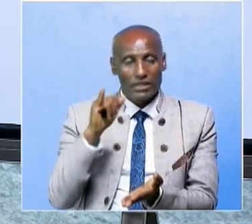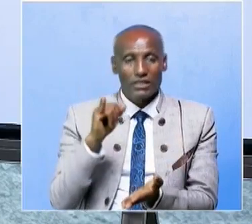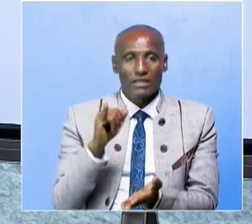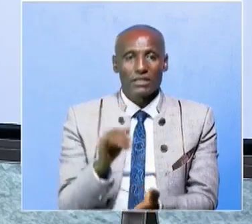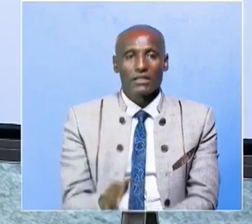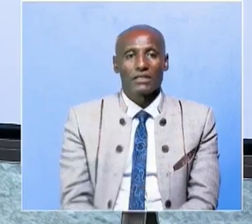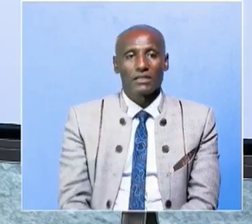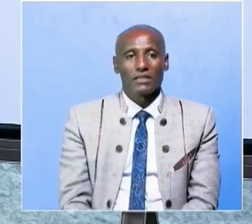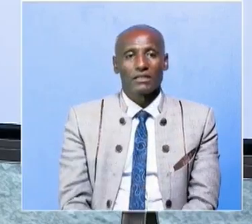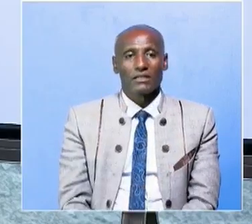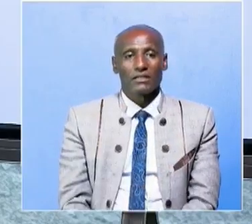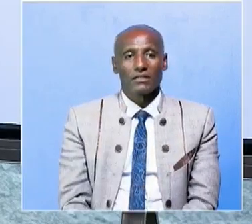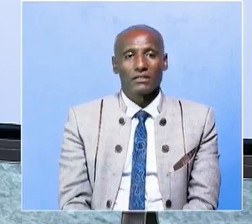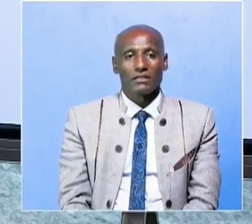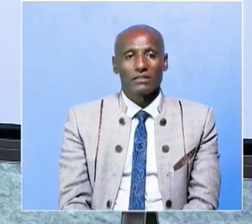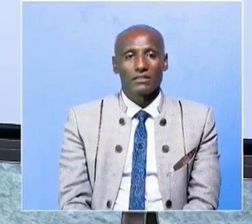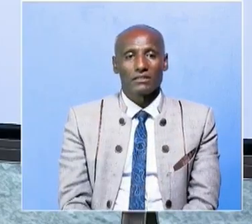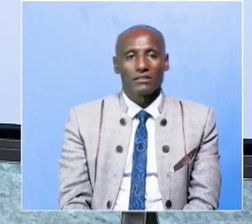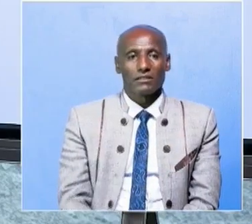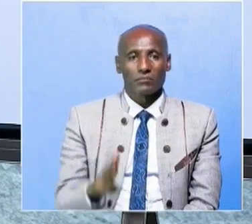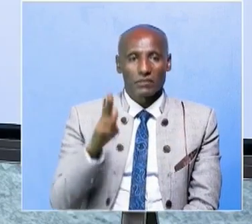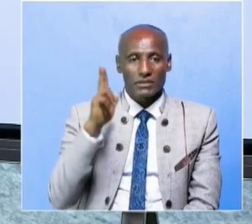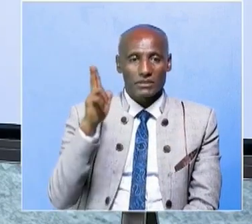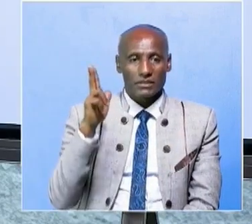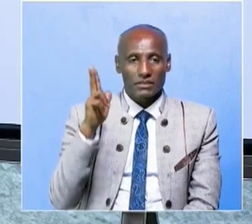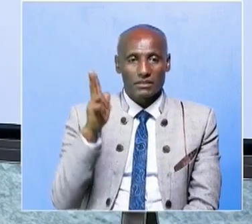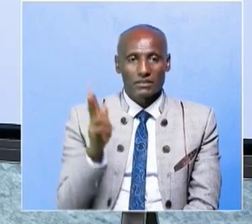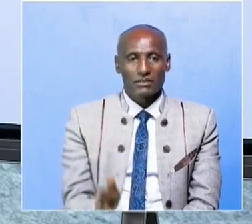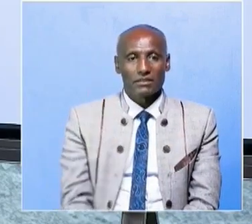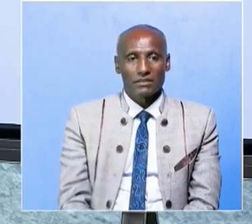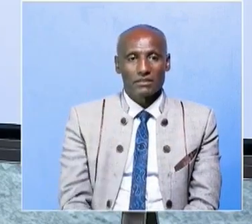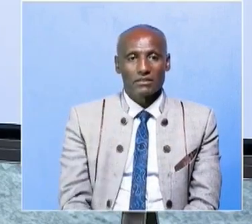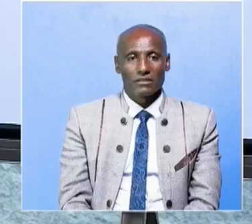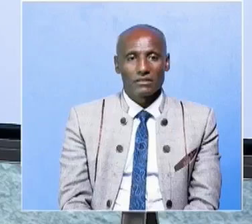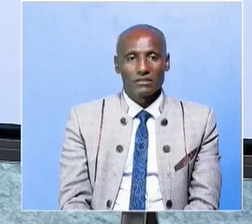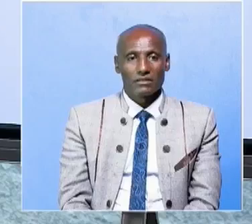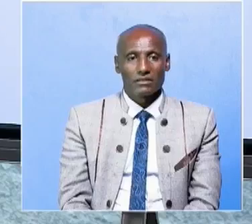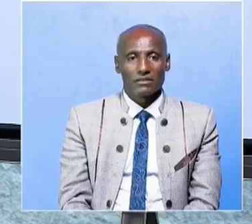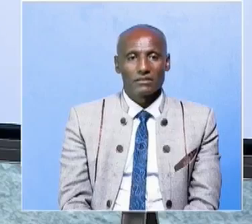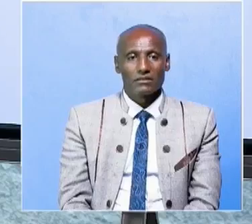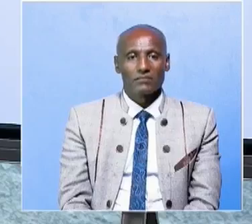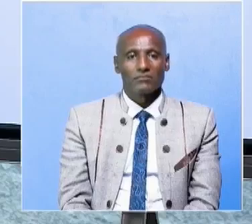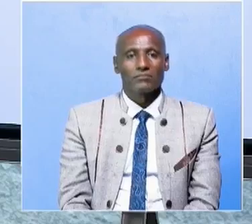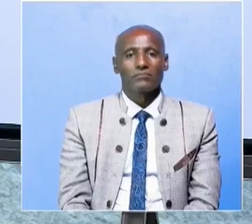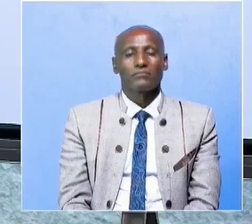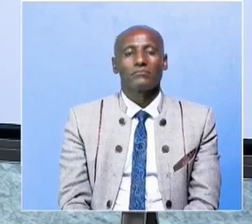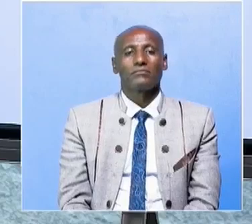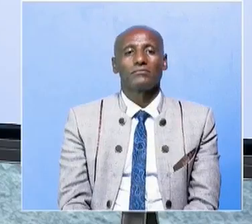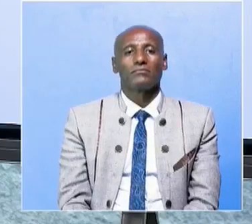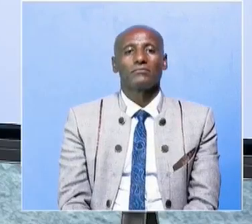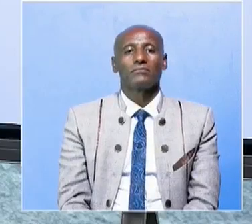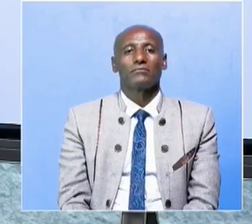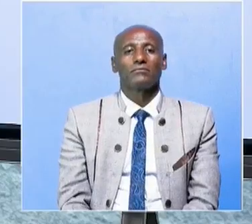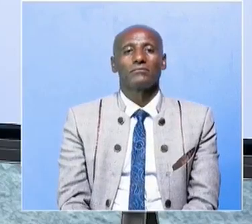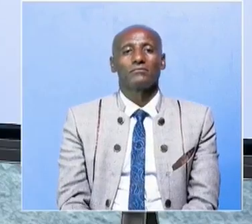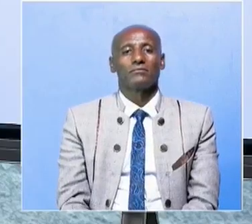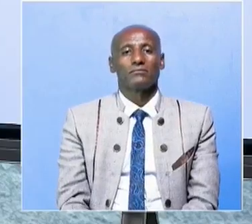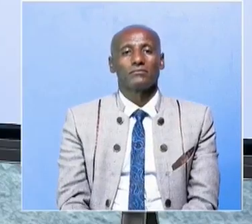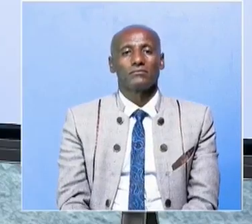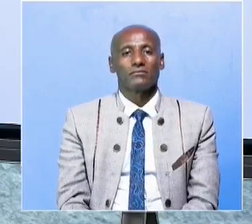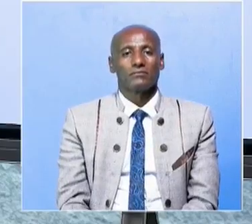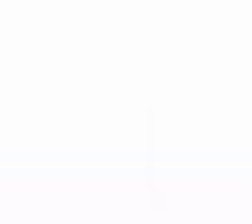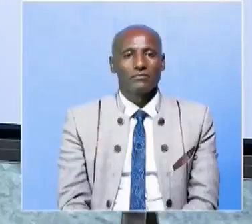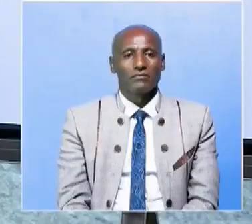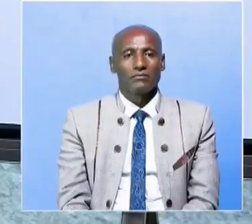else. Okay, what other forms of expression can we use to give people